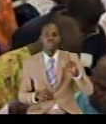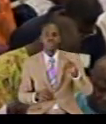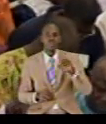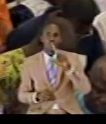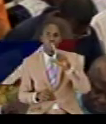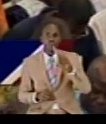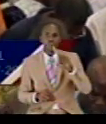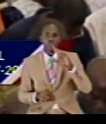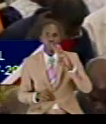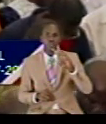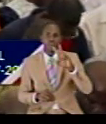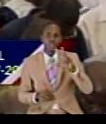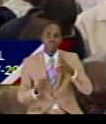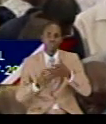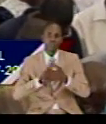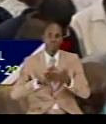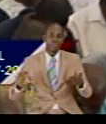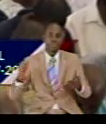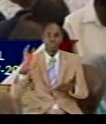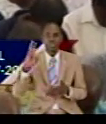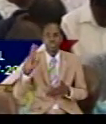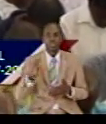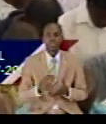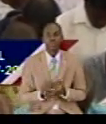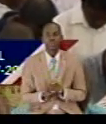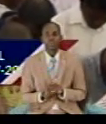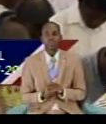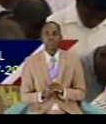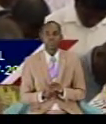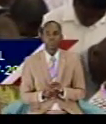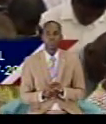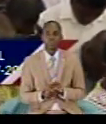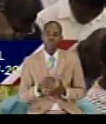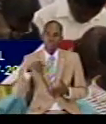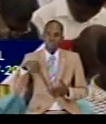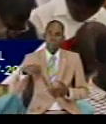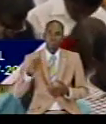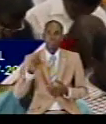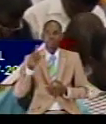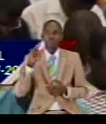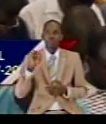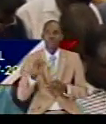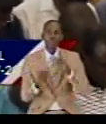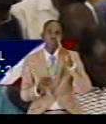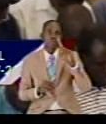143, reading from verse 6, Psalm